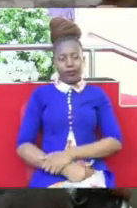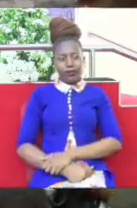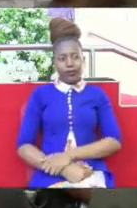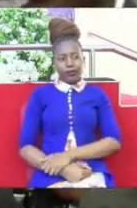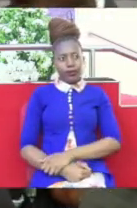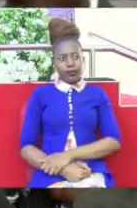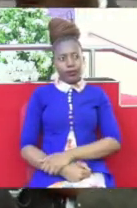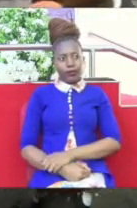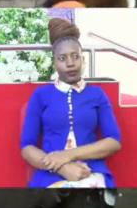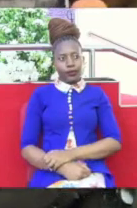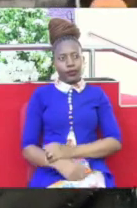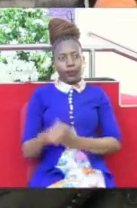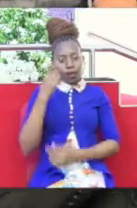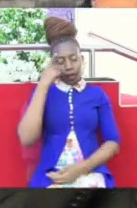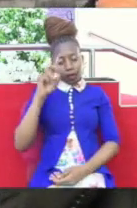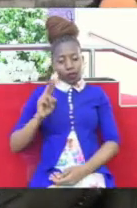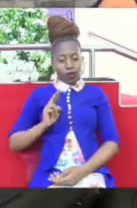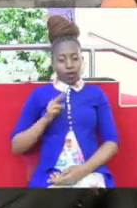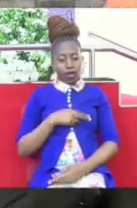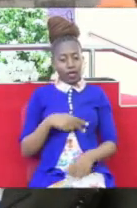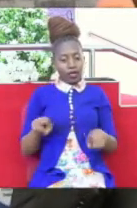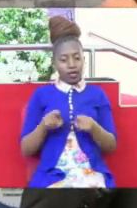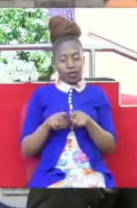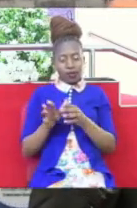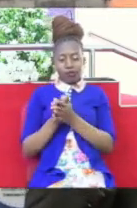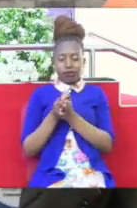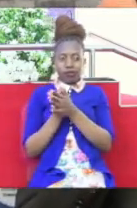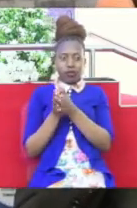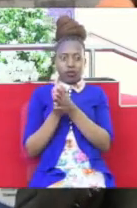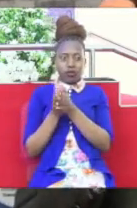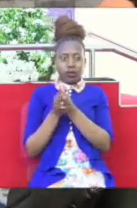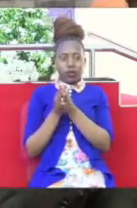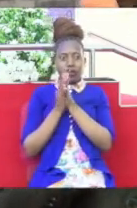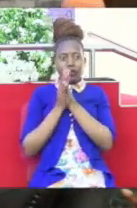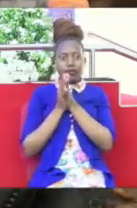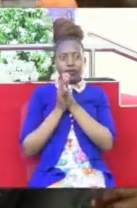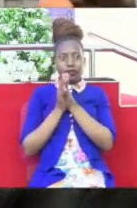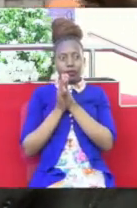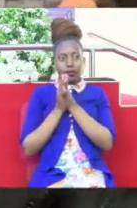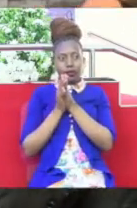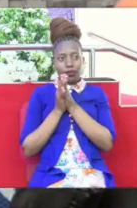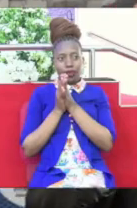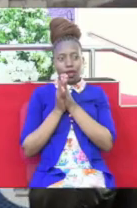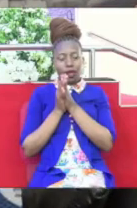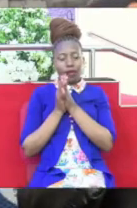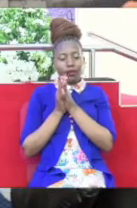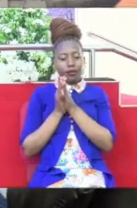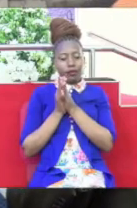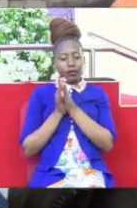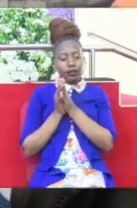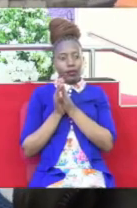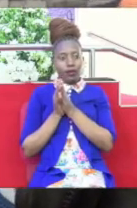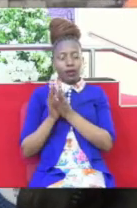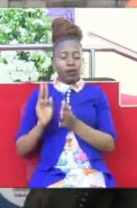So for us in this story, sisi katika uhabari huu, let's settle it right now. Wacha tuifanye sasa hivi. That we do